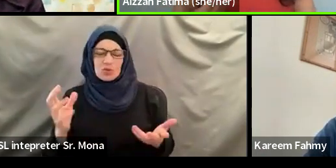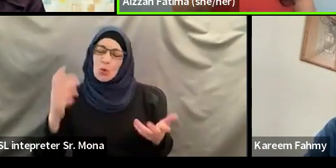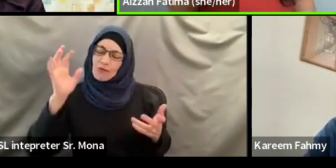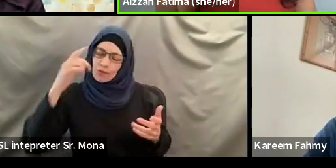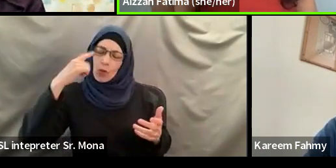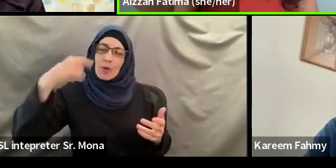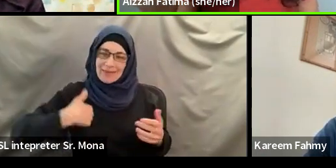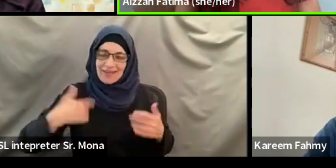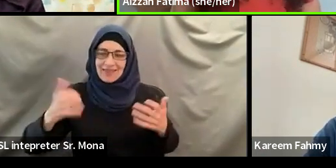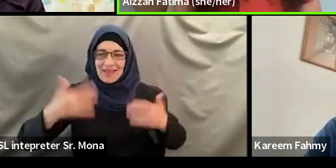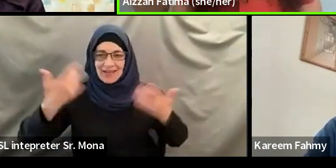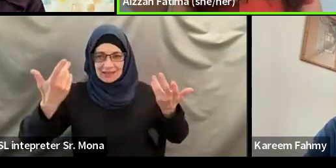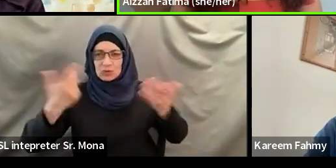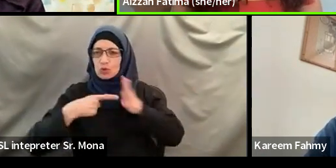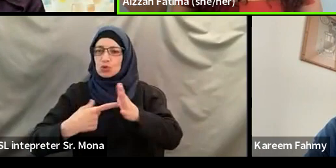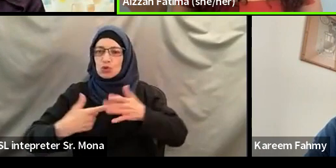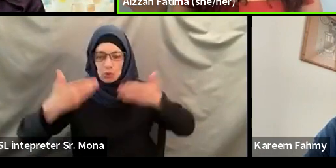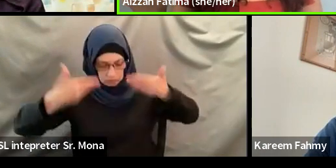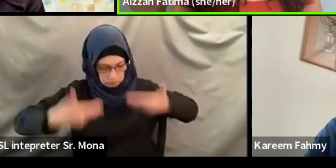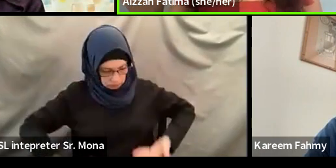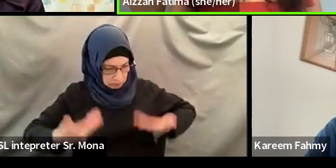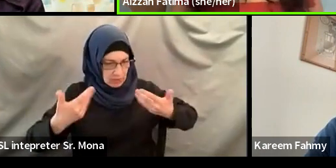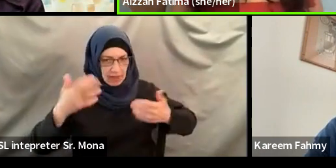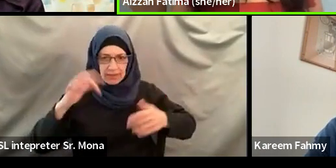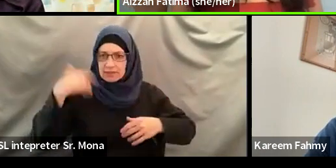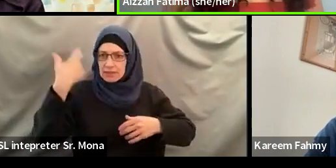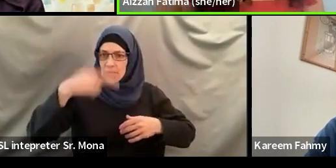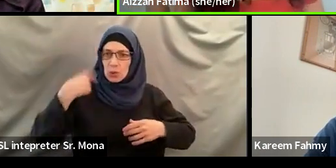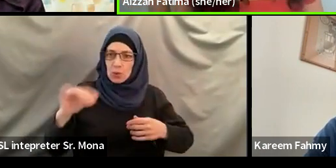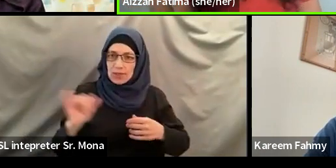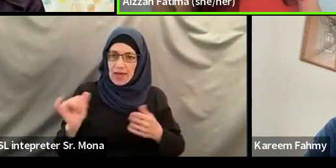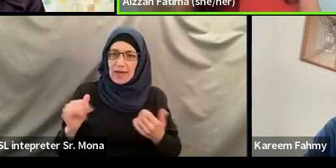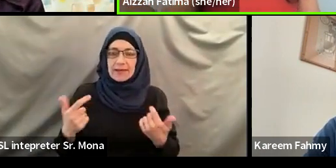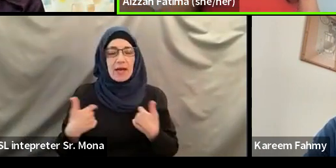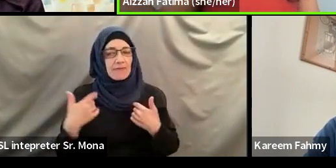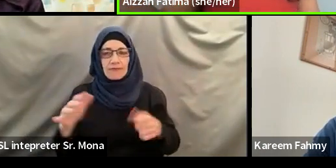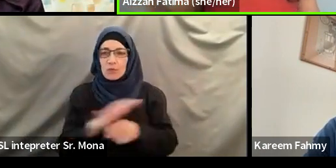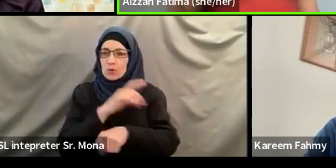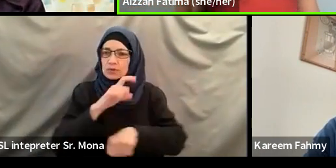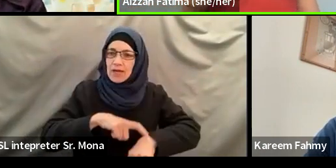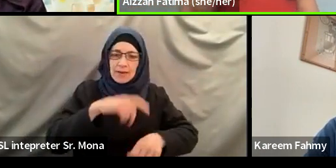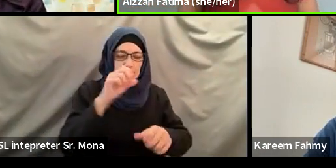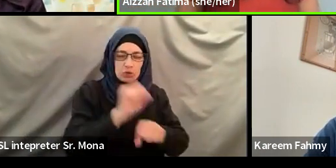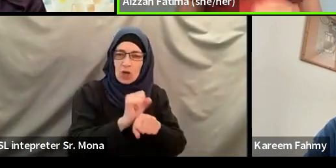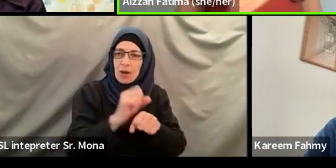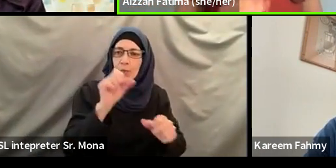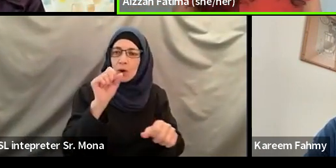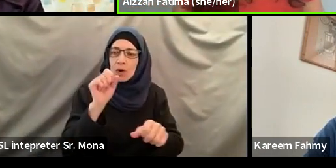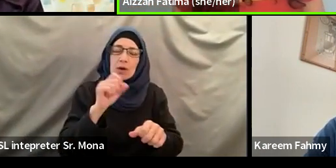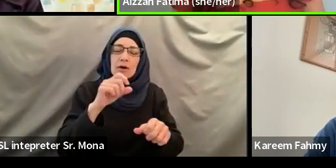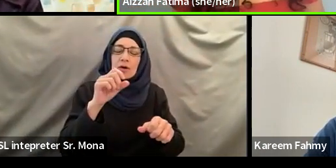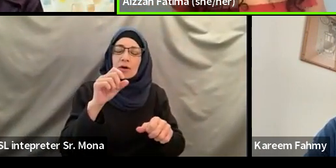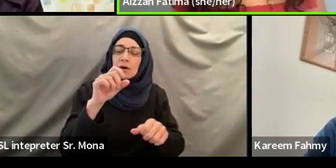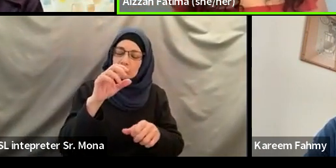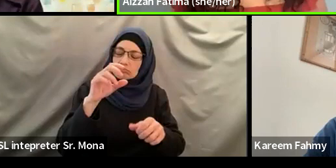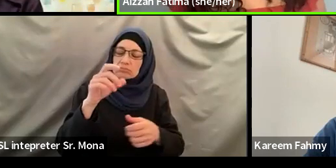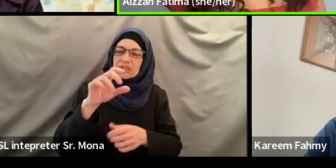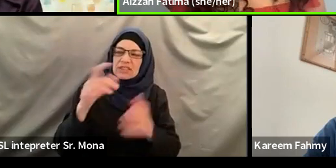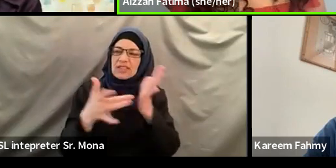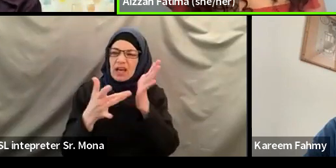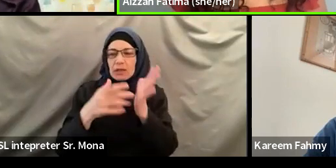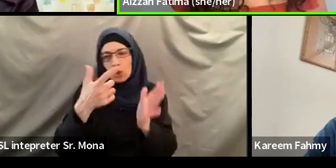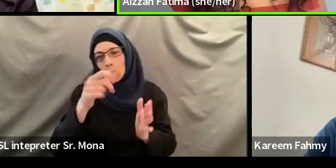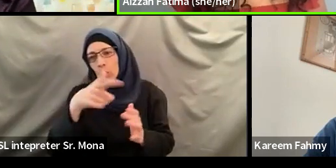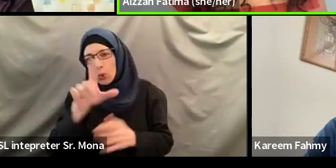look like. And I have a full-time job working in tech at Google at the moment. And this is Muslim also. So yeah, I mean, I think